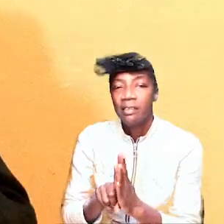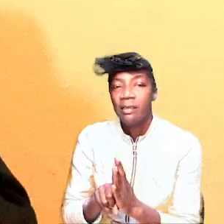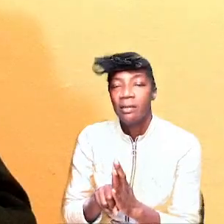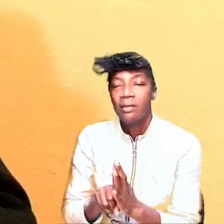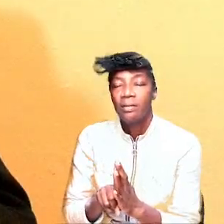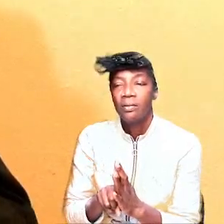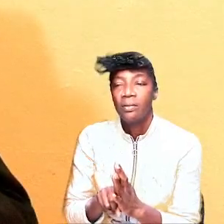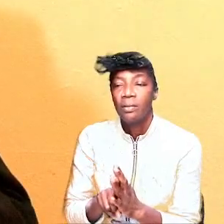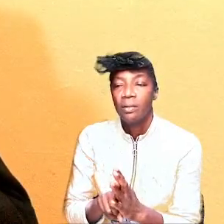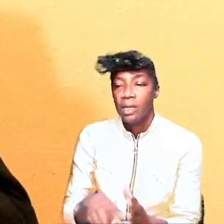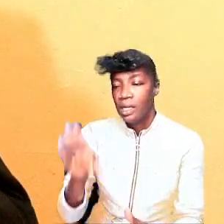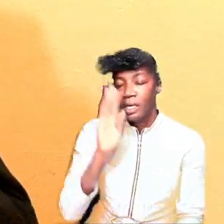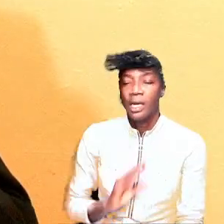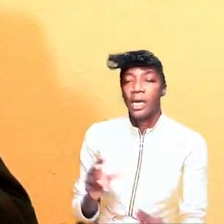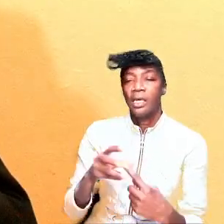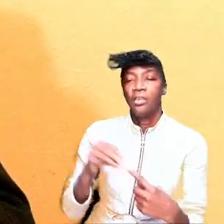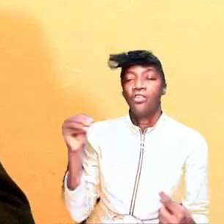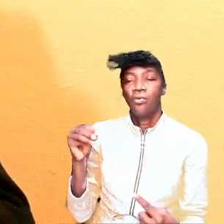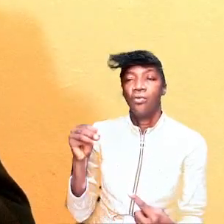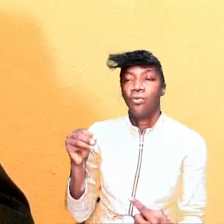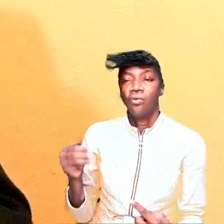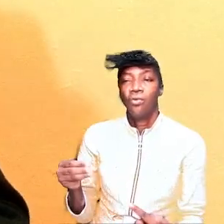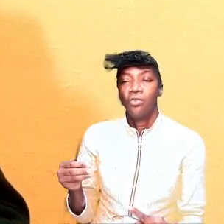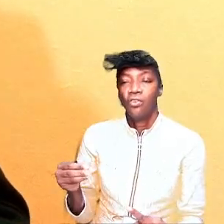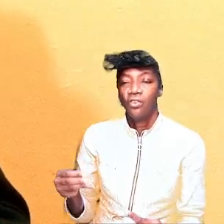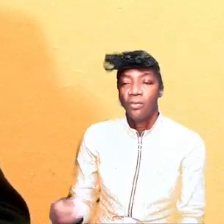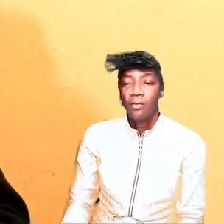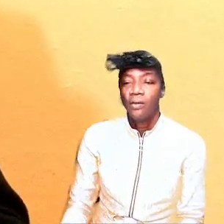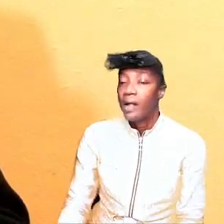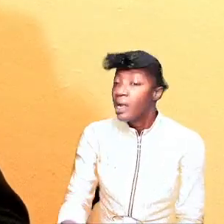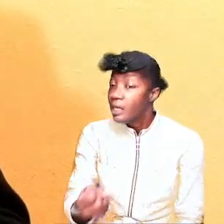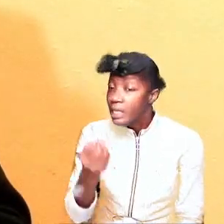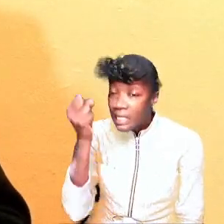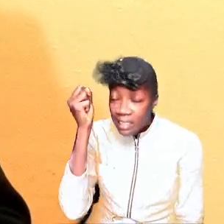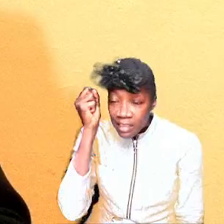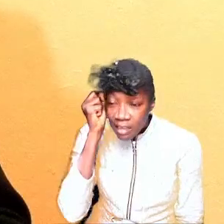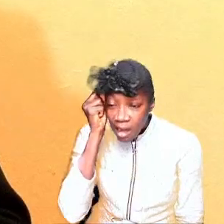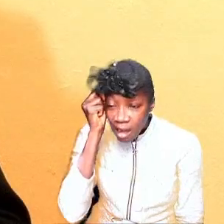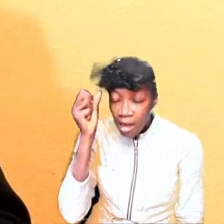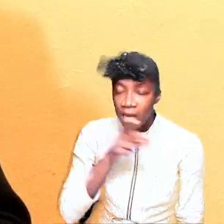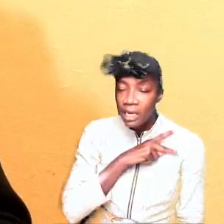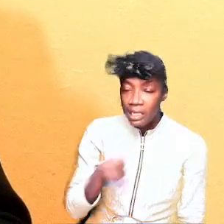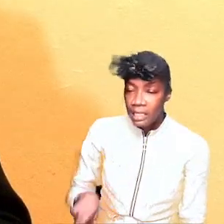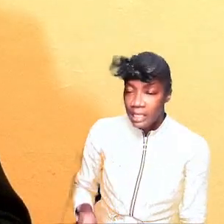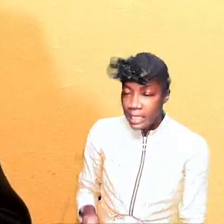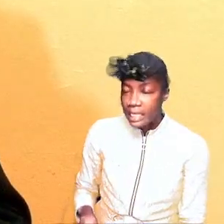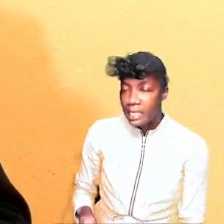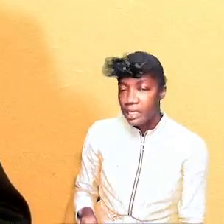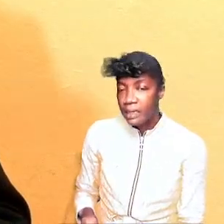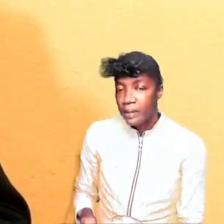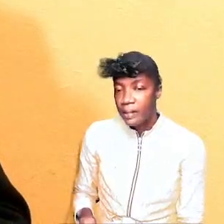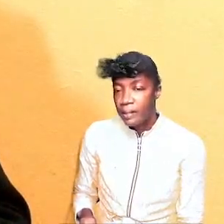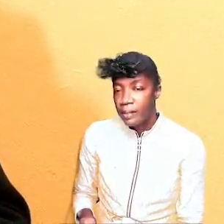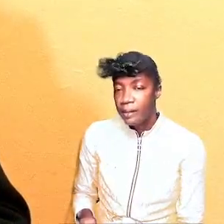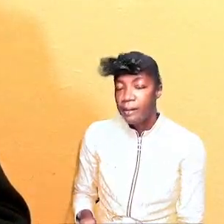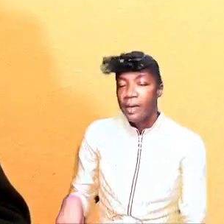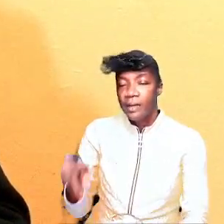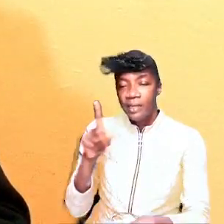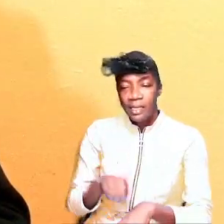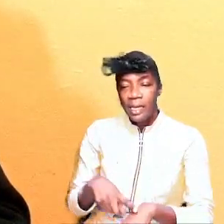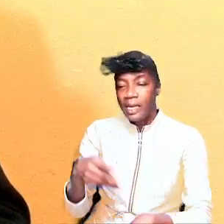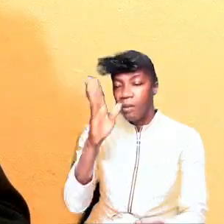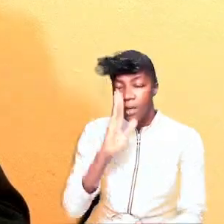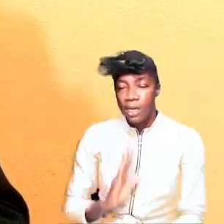God chose Saul as king, and it reached a point where God